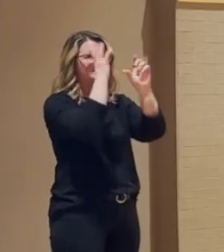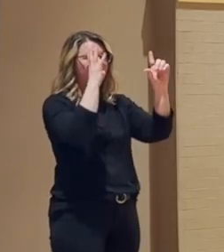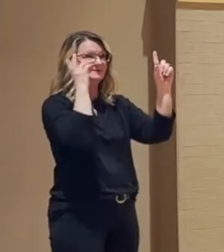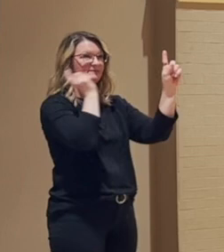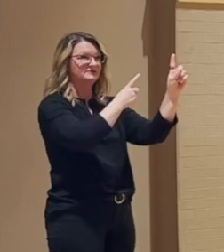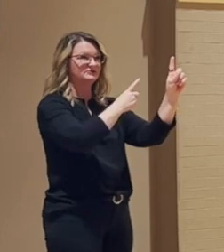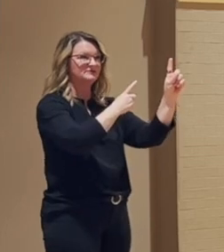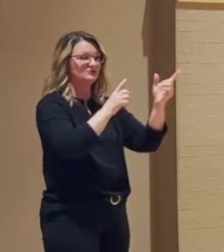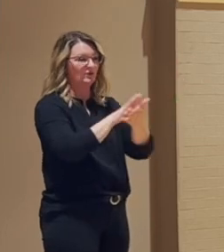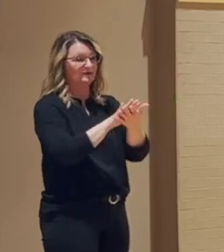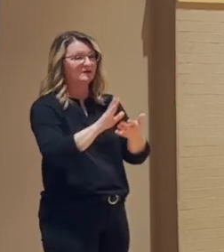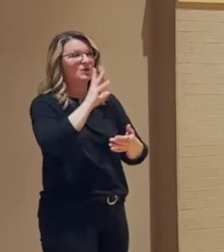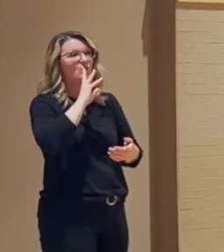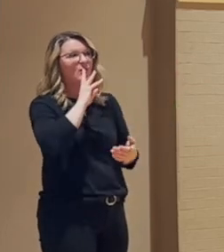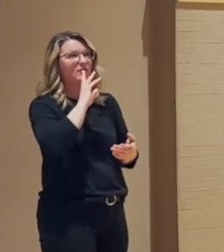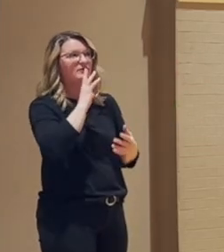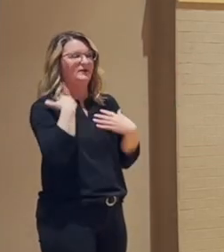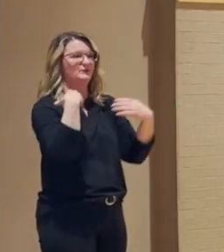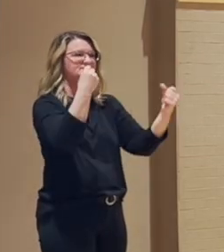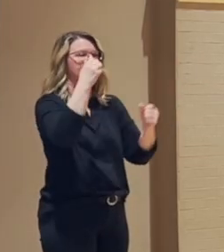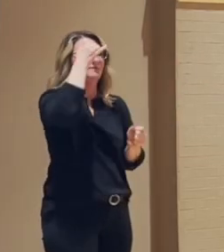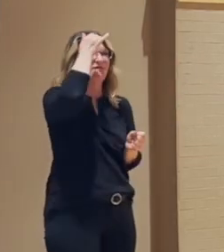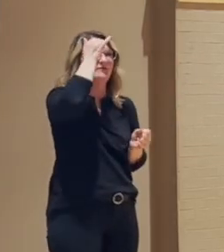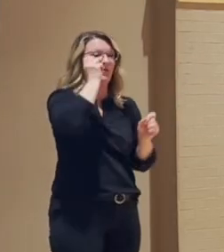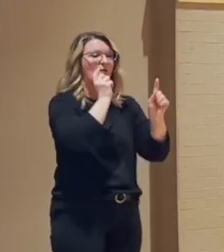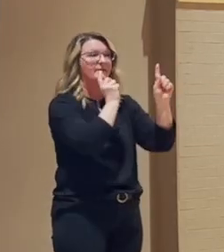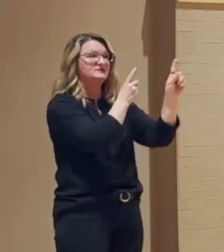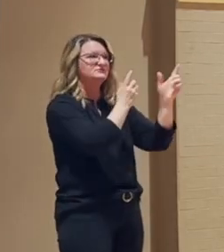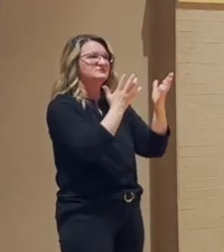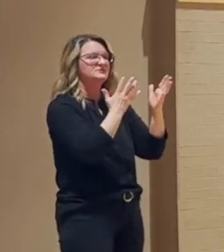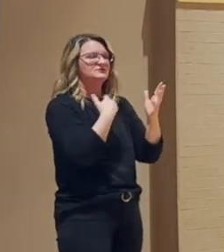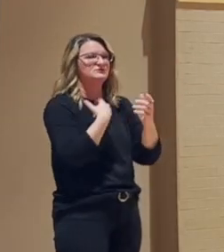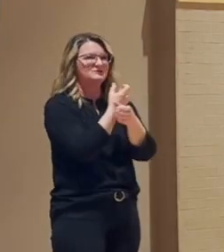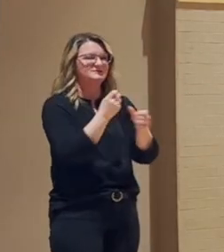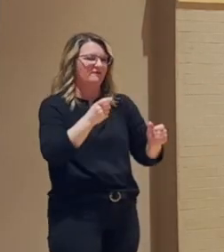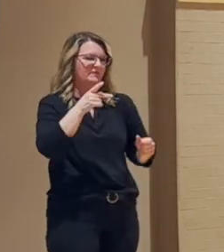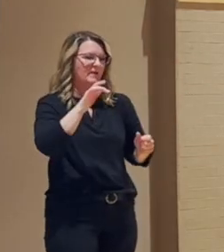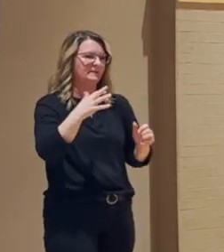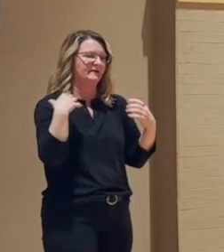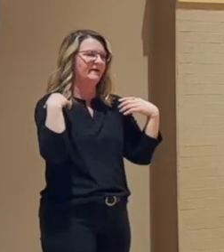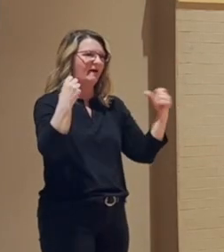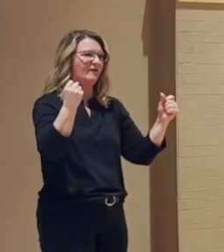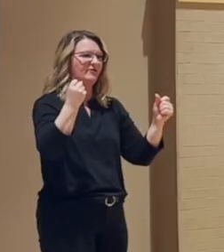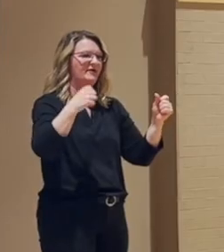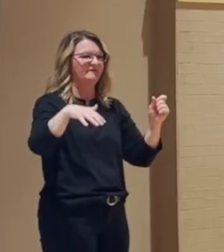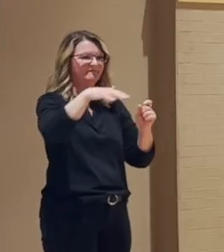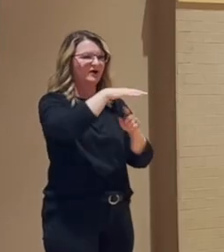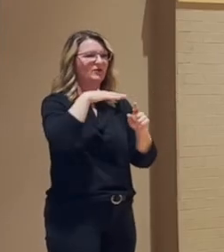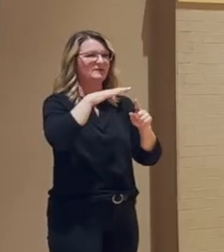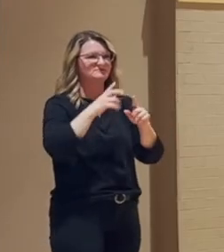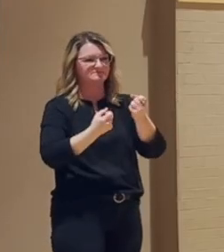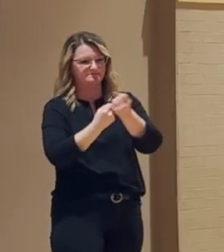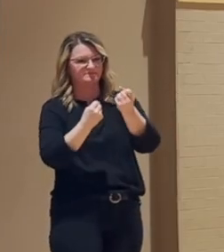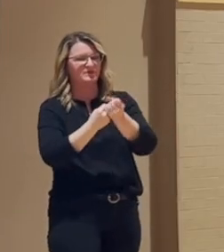vision is clean waters and a resilient Buffalo, and our mission is to safeguard public health and the environment while